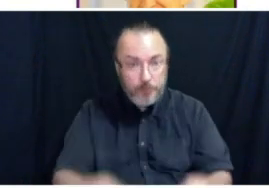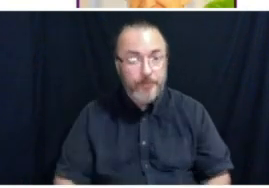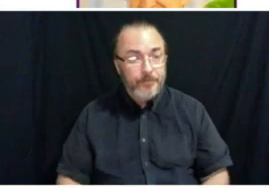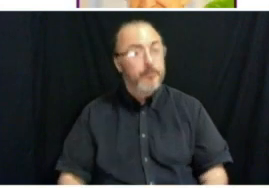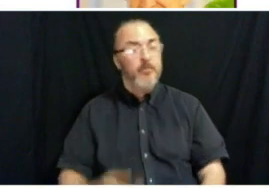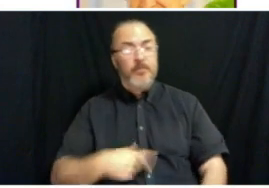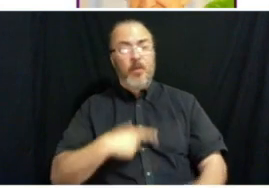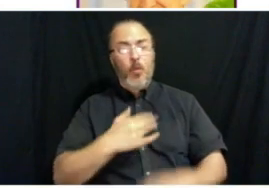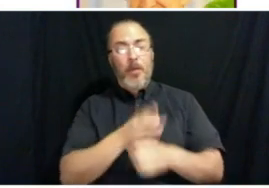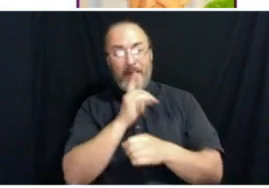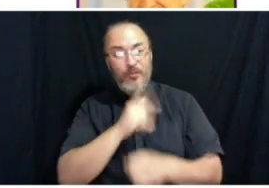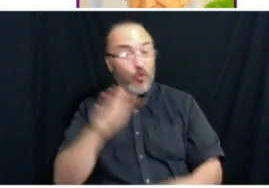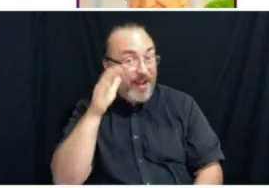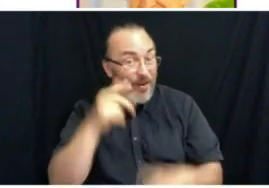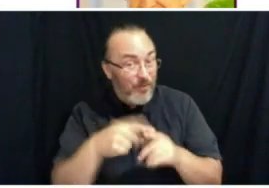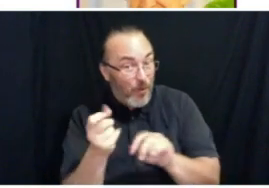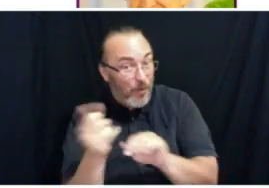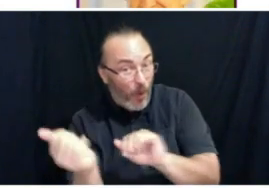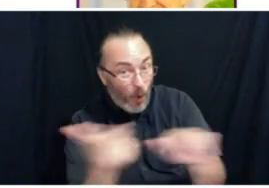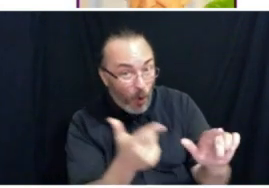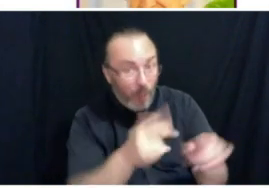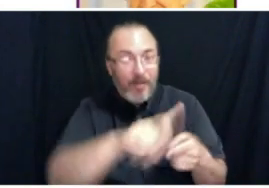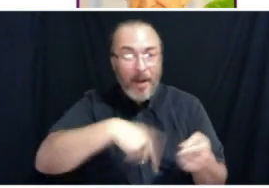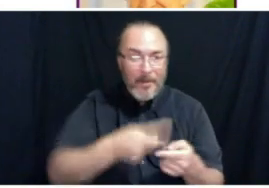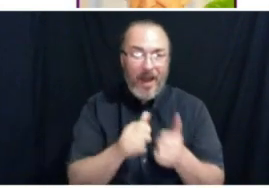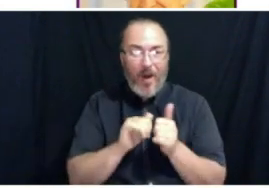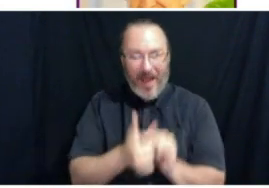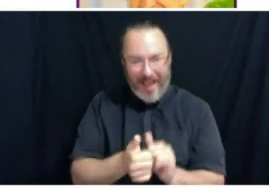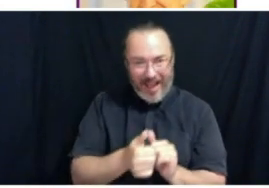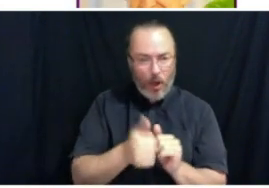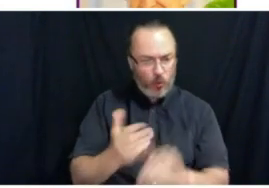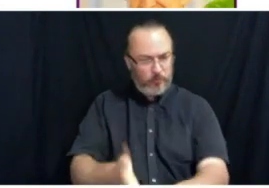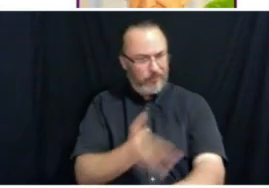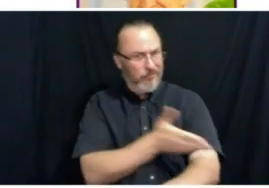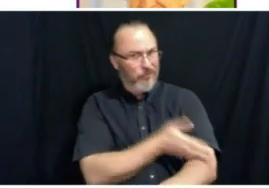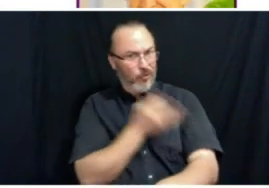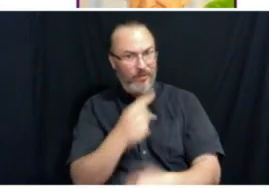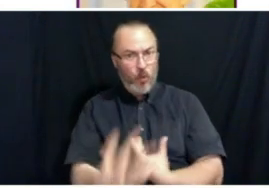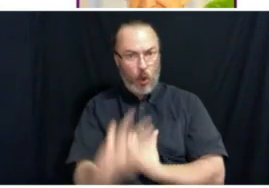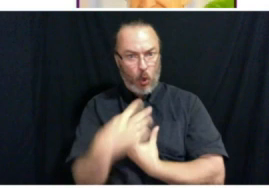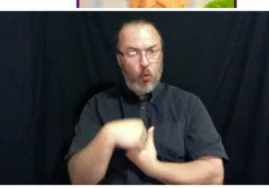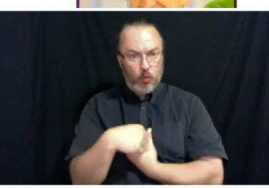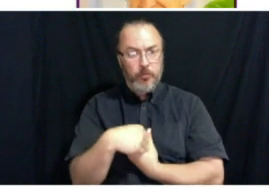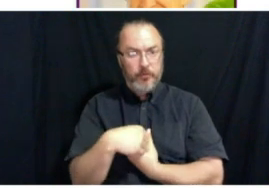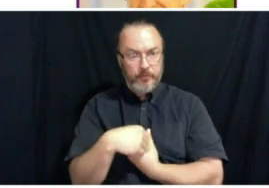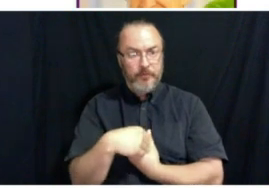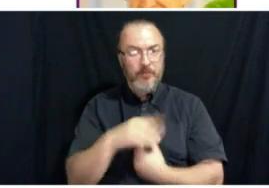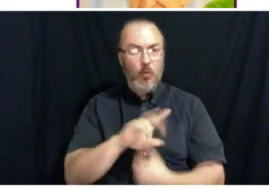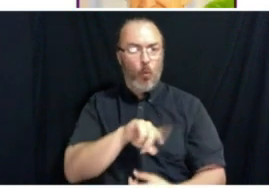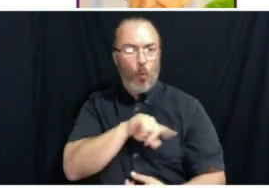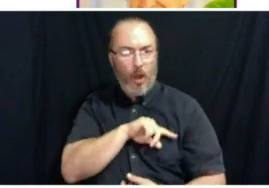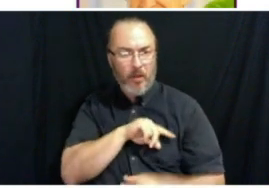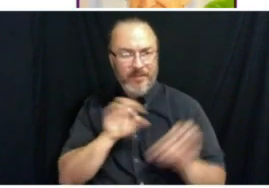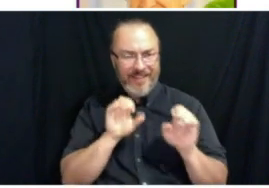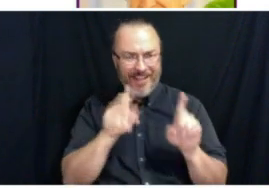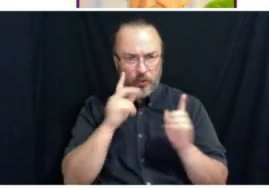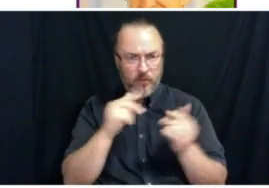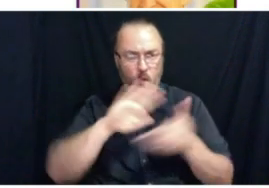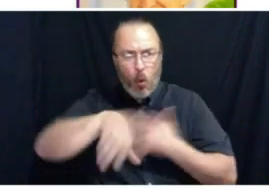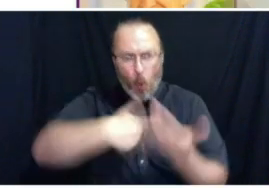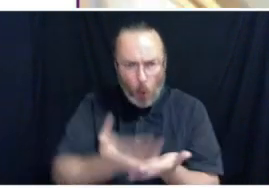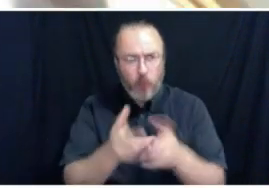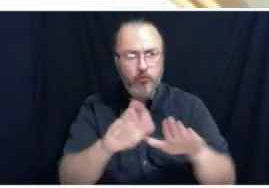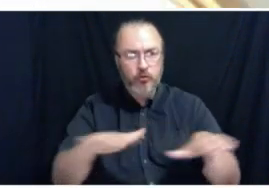hear from everyone on how we can move the needle on inclusive quality education for all children.